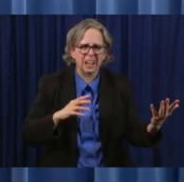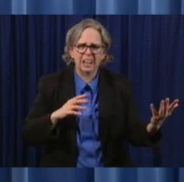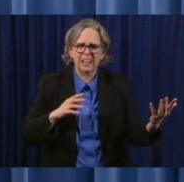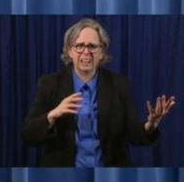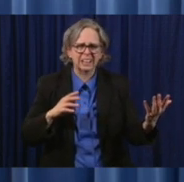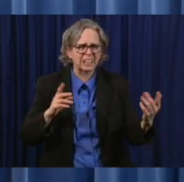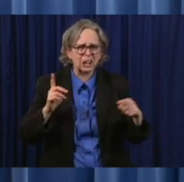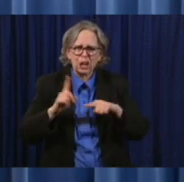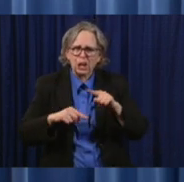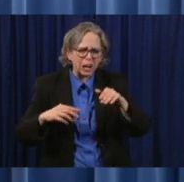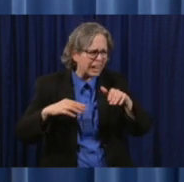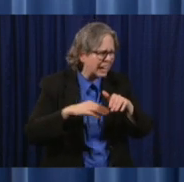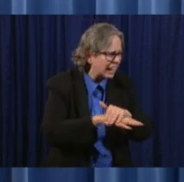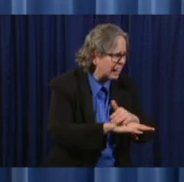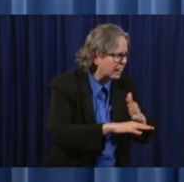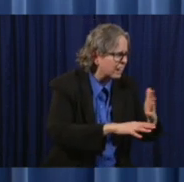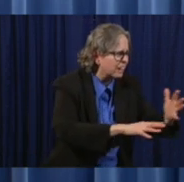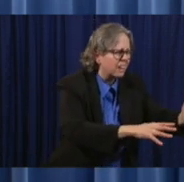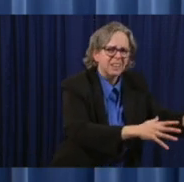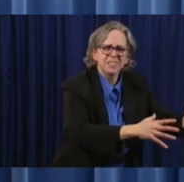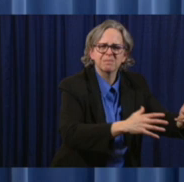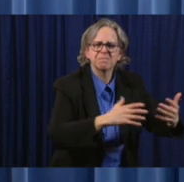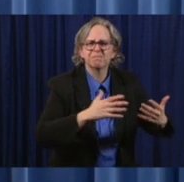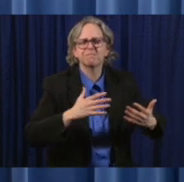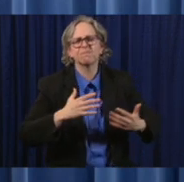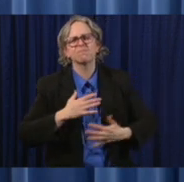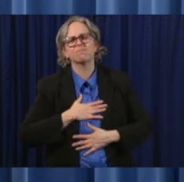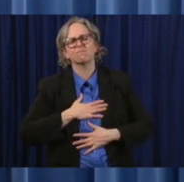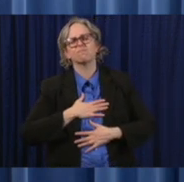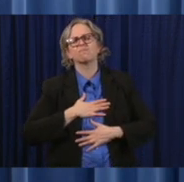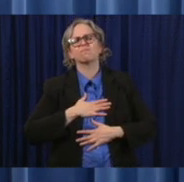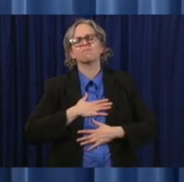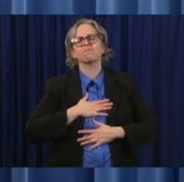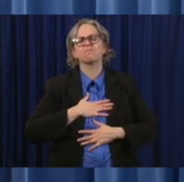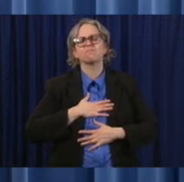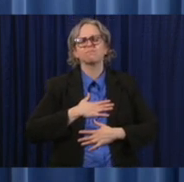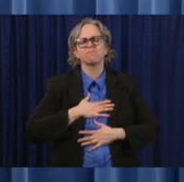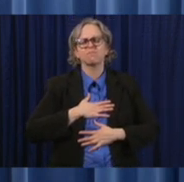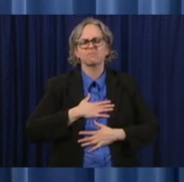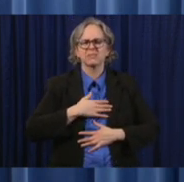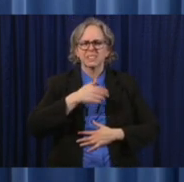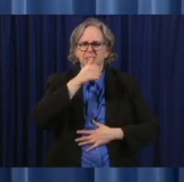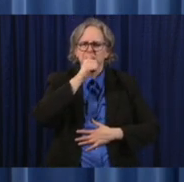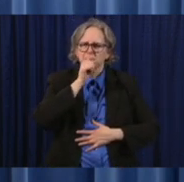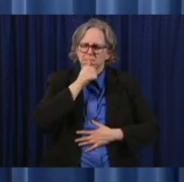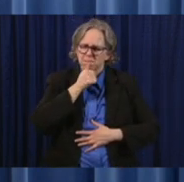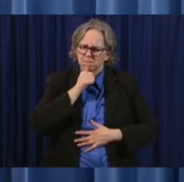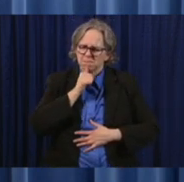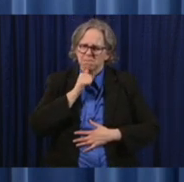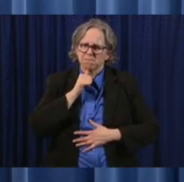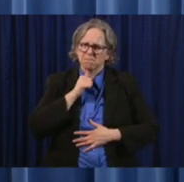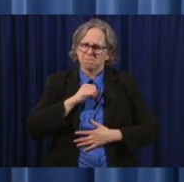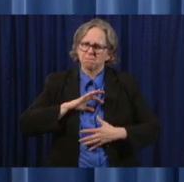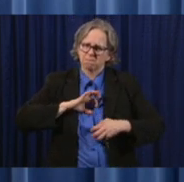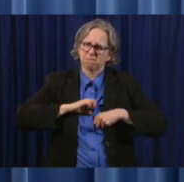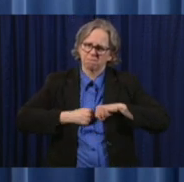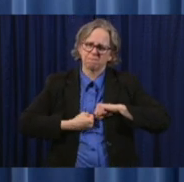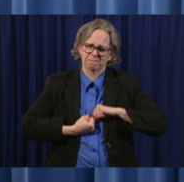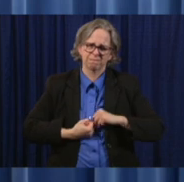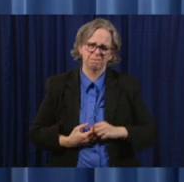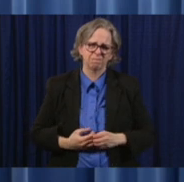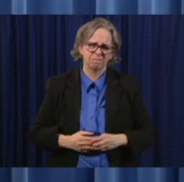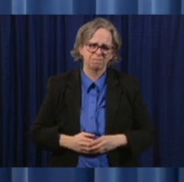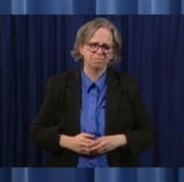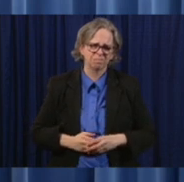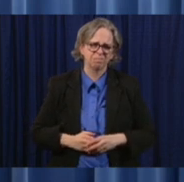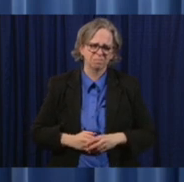have wanted to be. So these are difficult things, and you know, trying